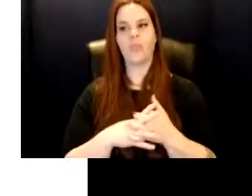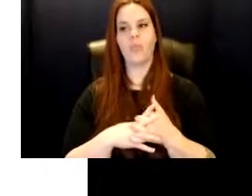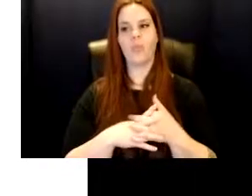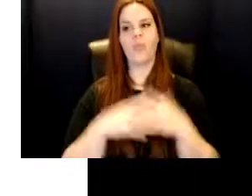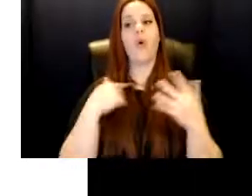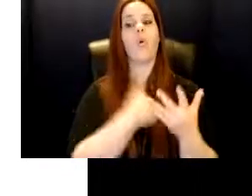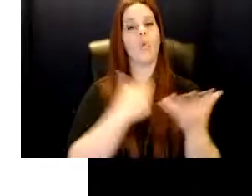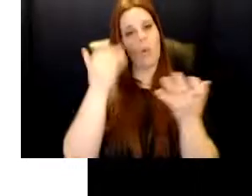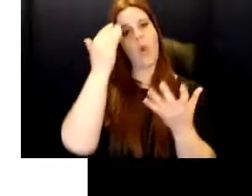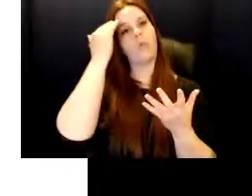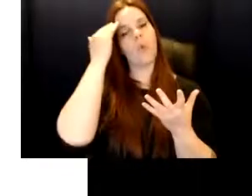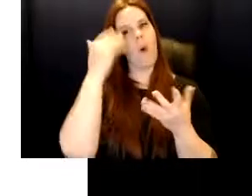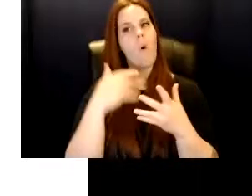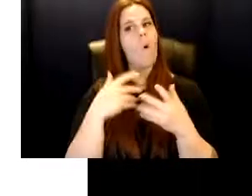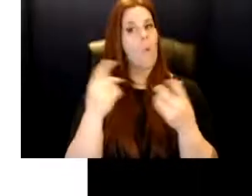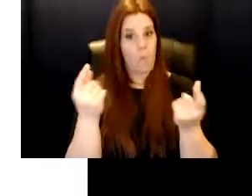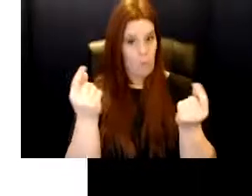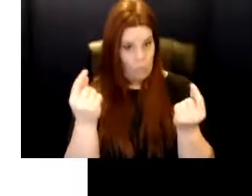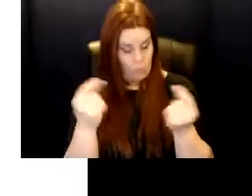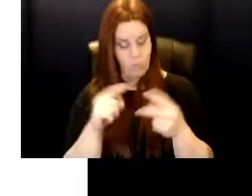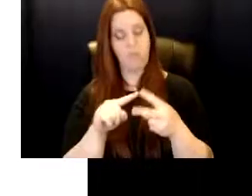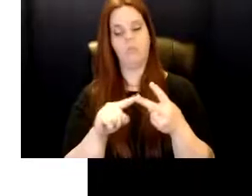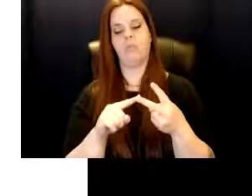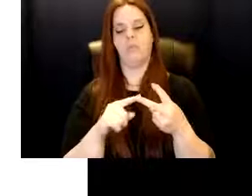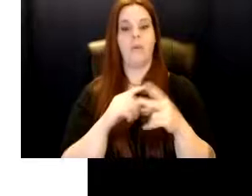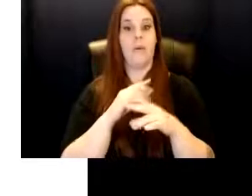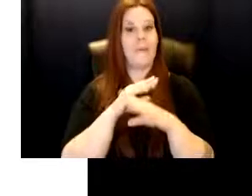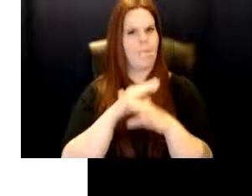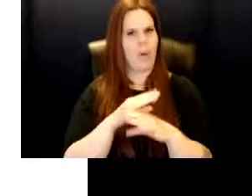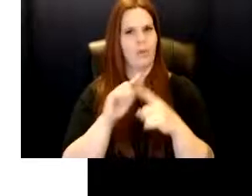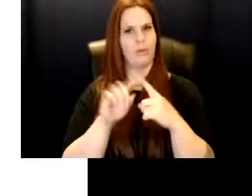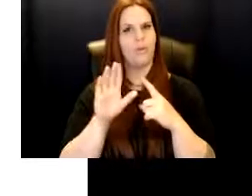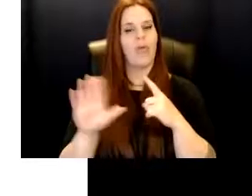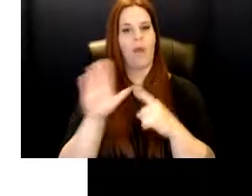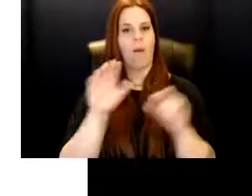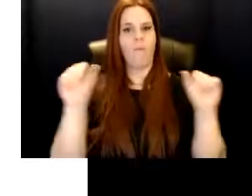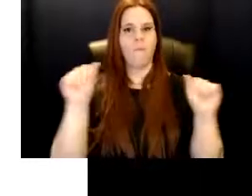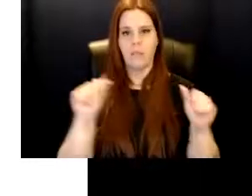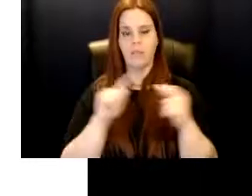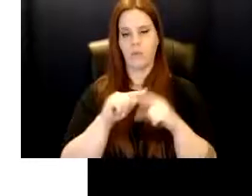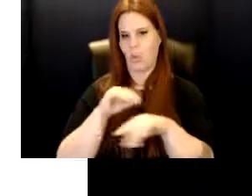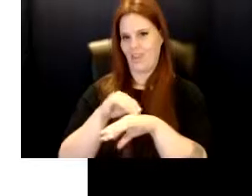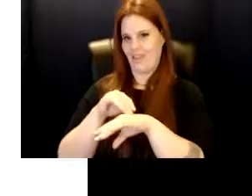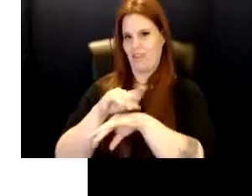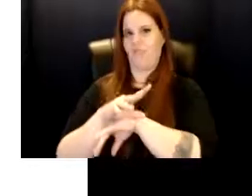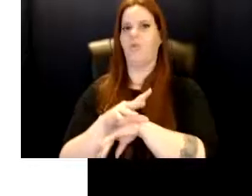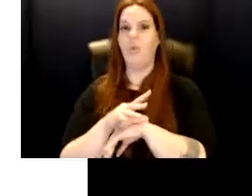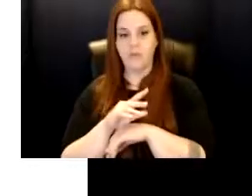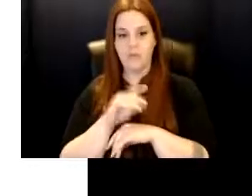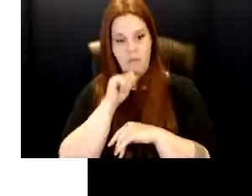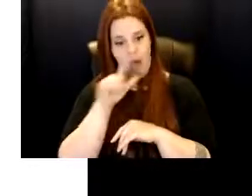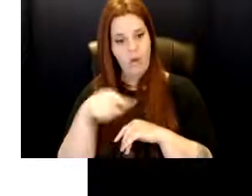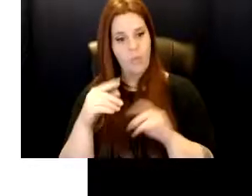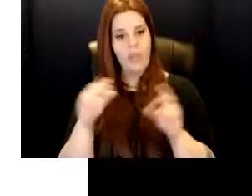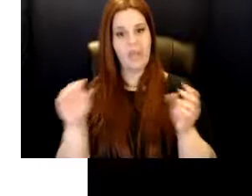know what they were doing, what the barriers to their ability to influence not only their